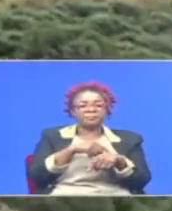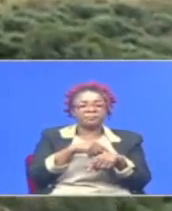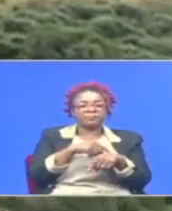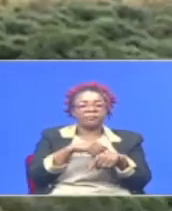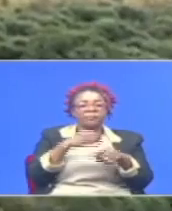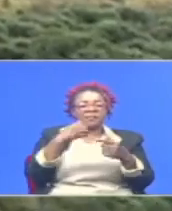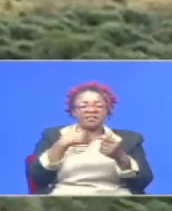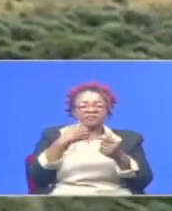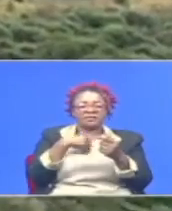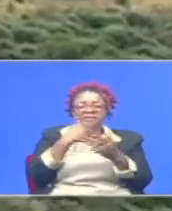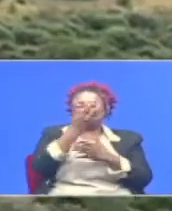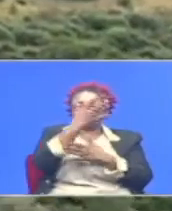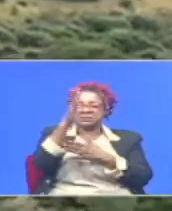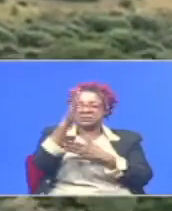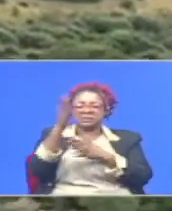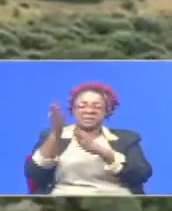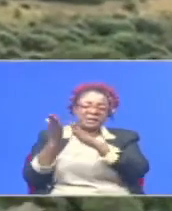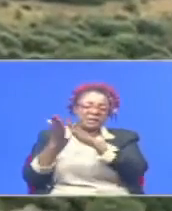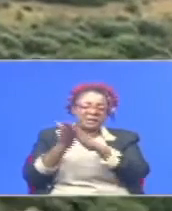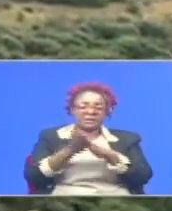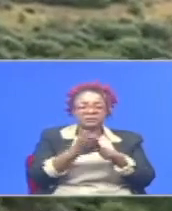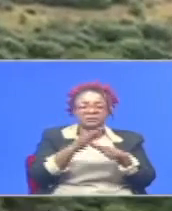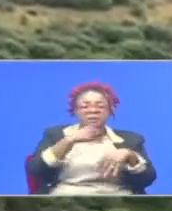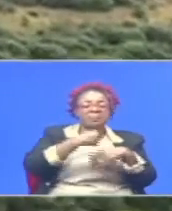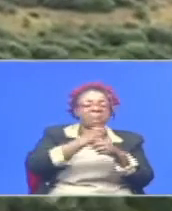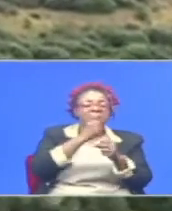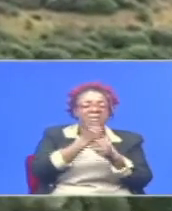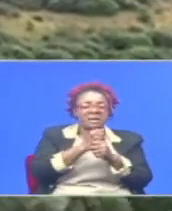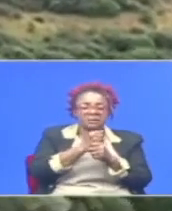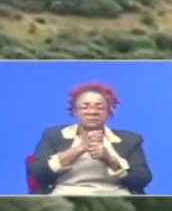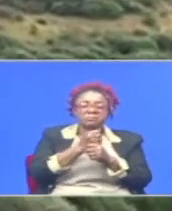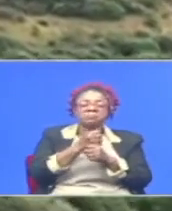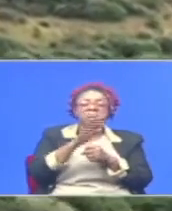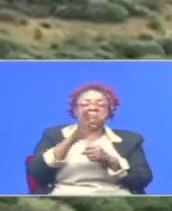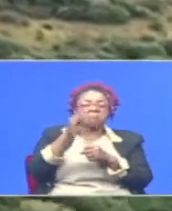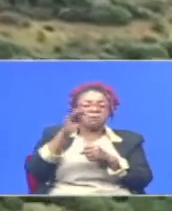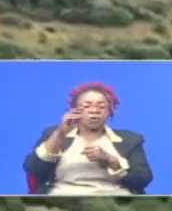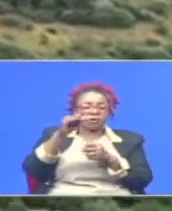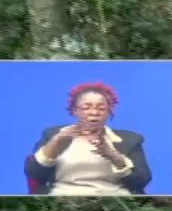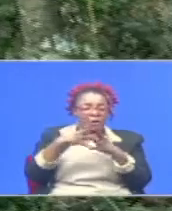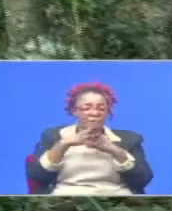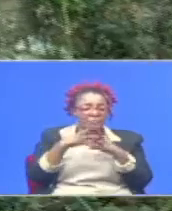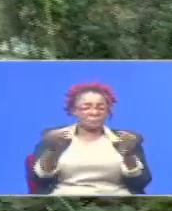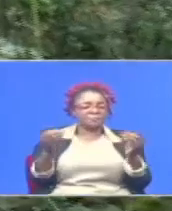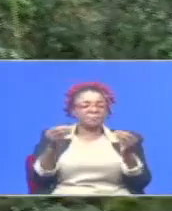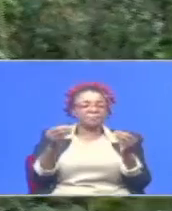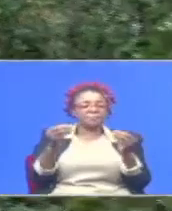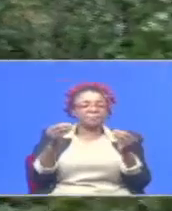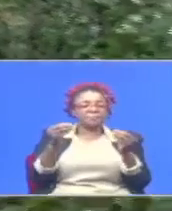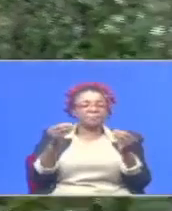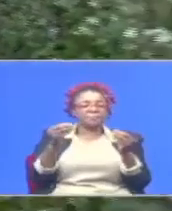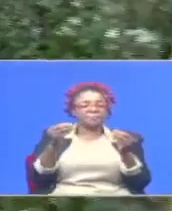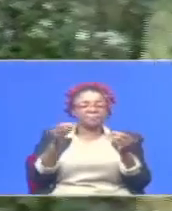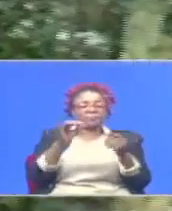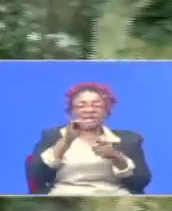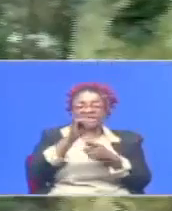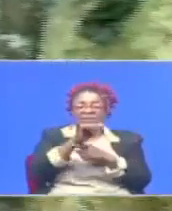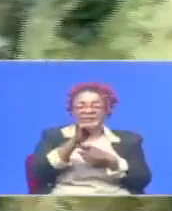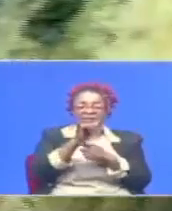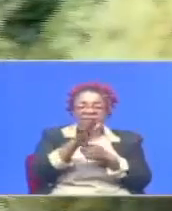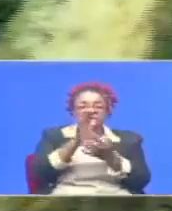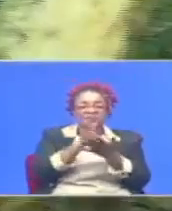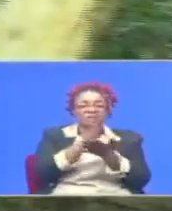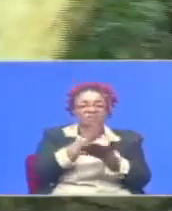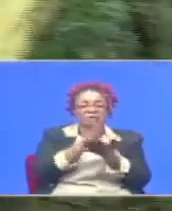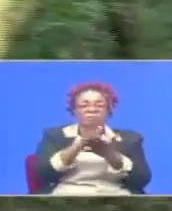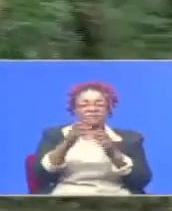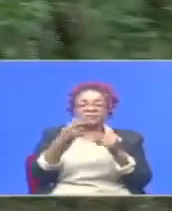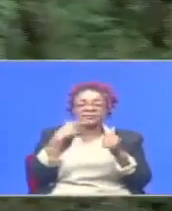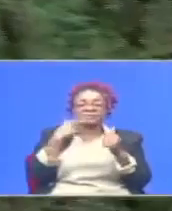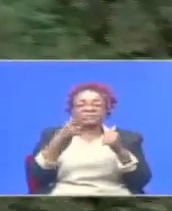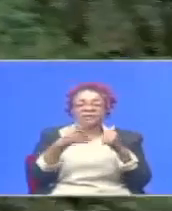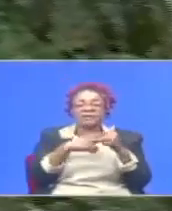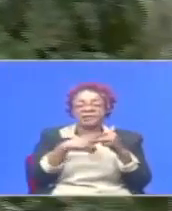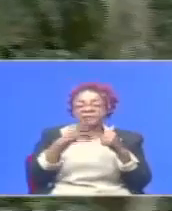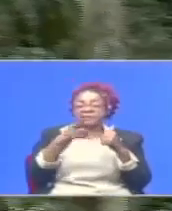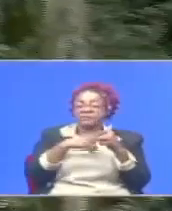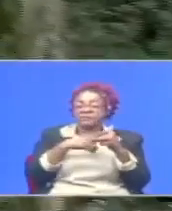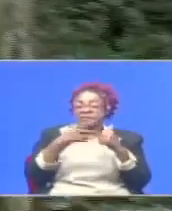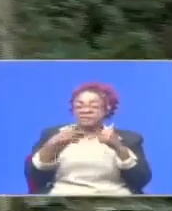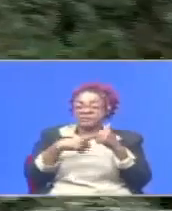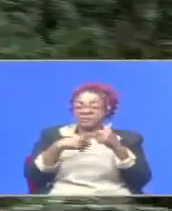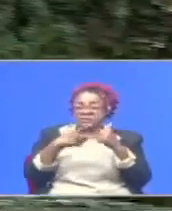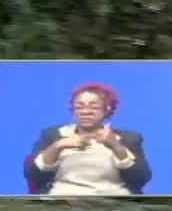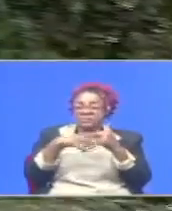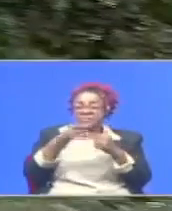also played a huge role in their decline due to deforestation. This is just a section of the 776